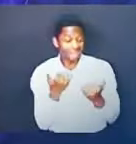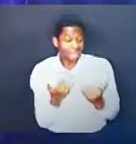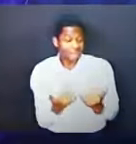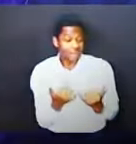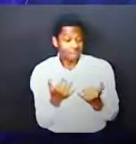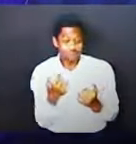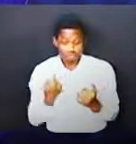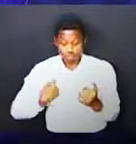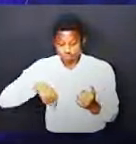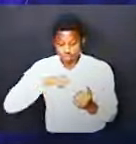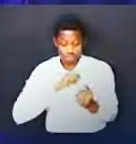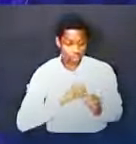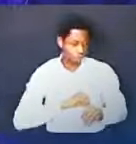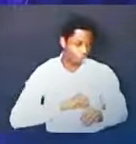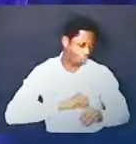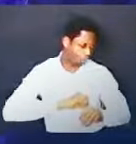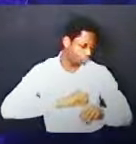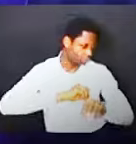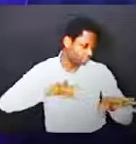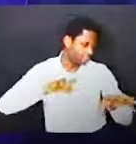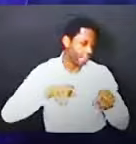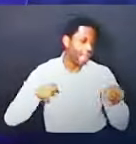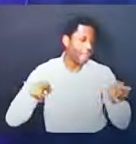the world,